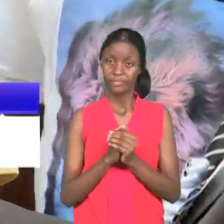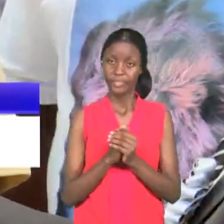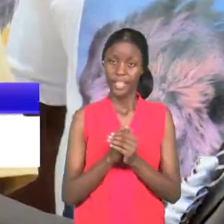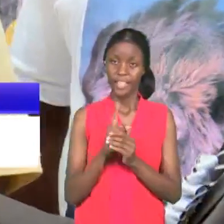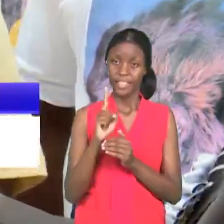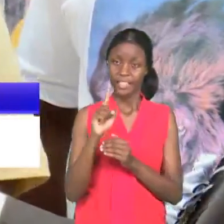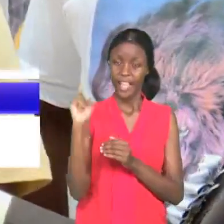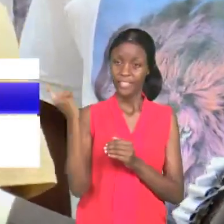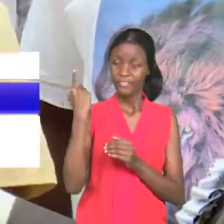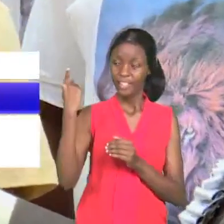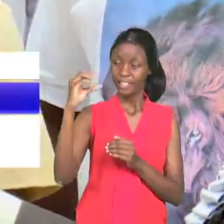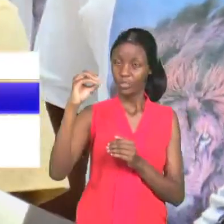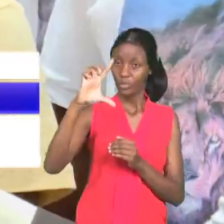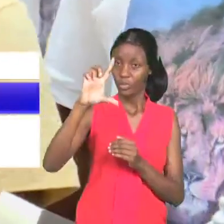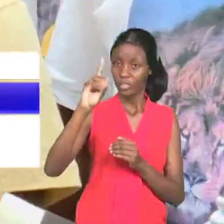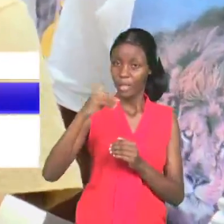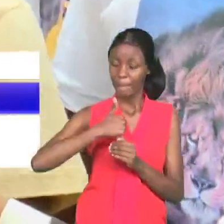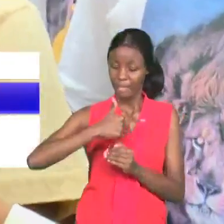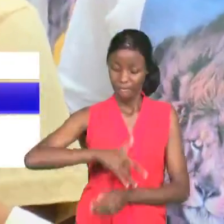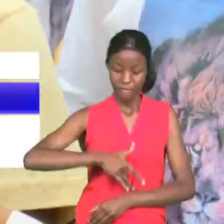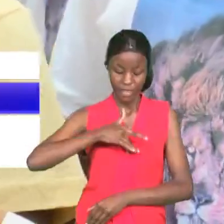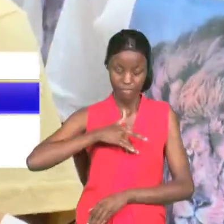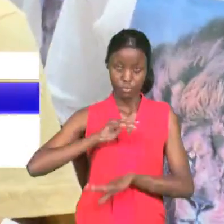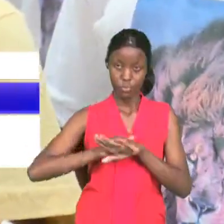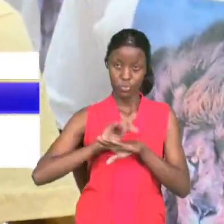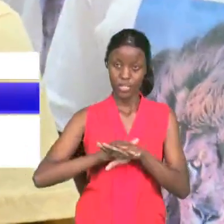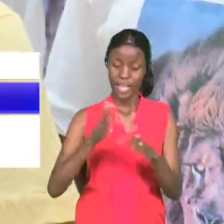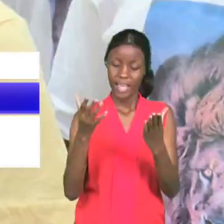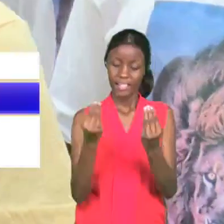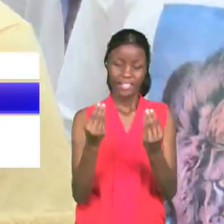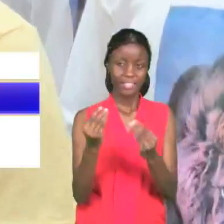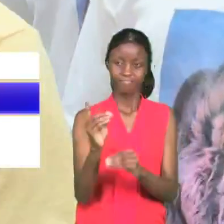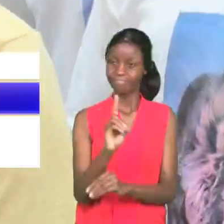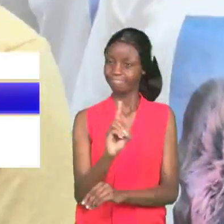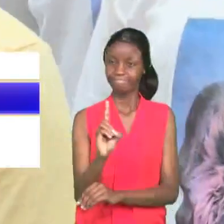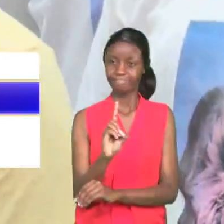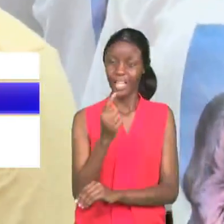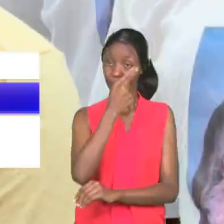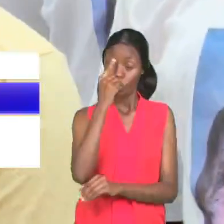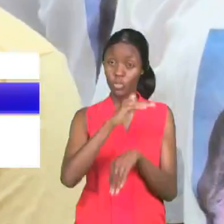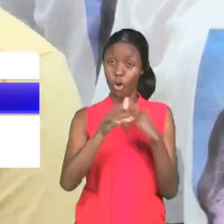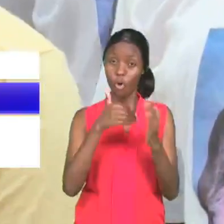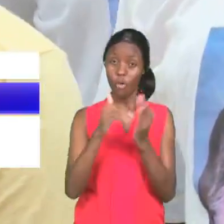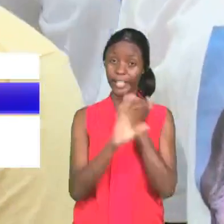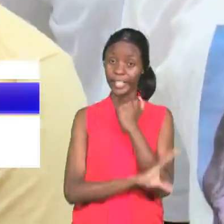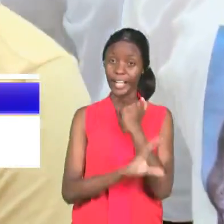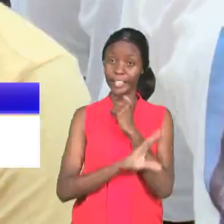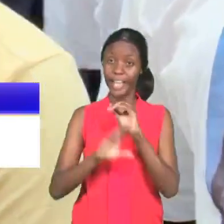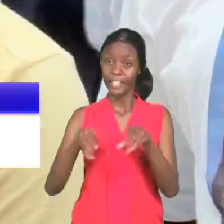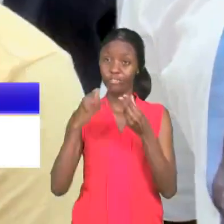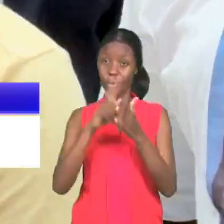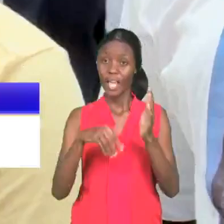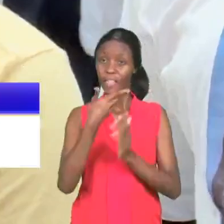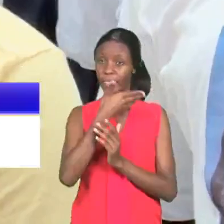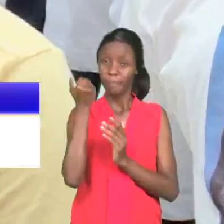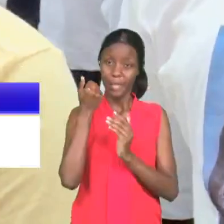so nilisi vizuri. Haikuwa rahisi because kila country ilikuwa inatoa their best